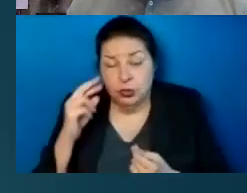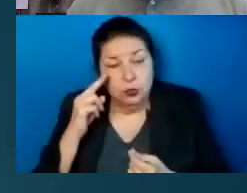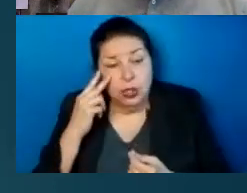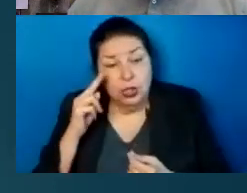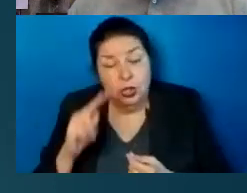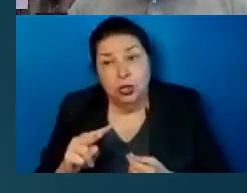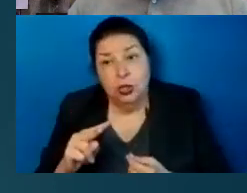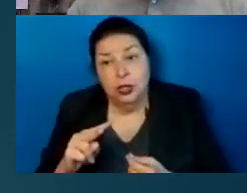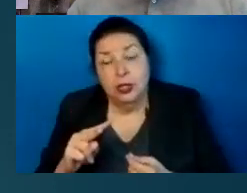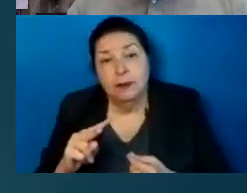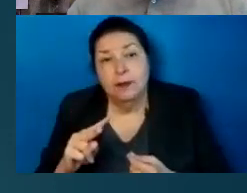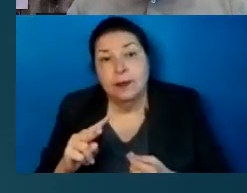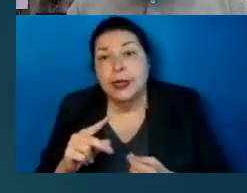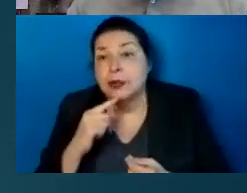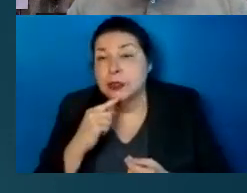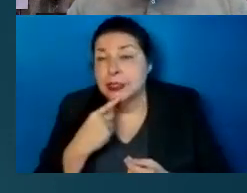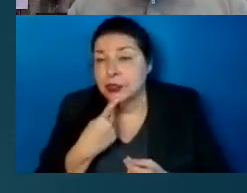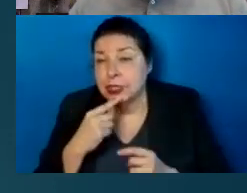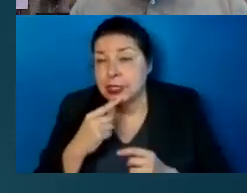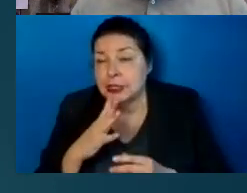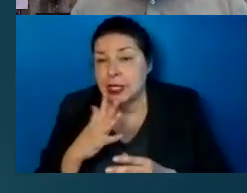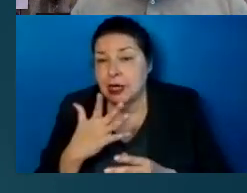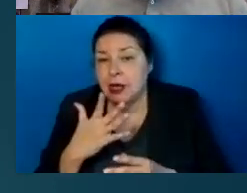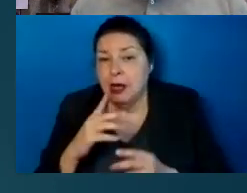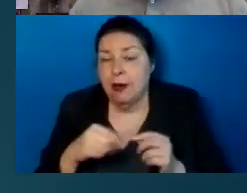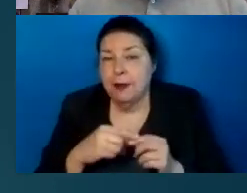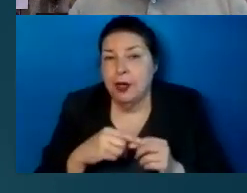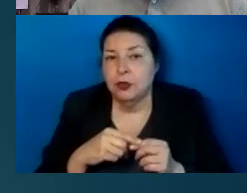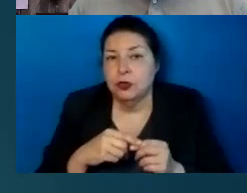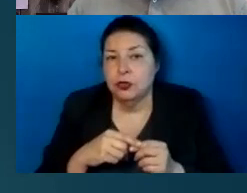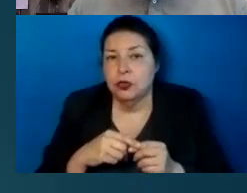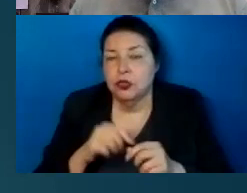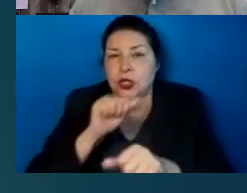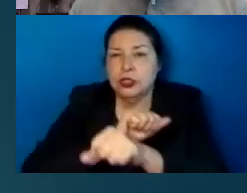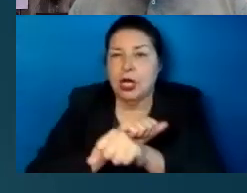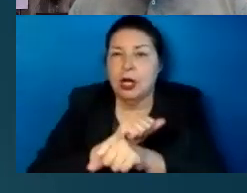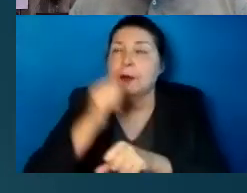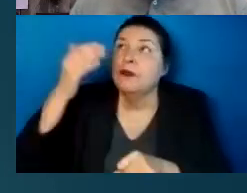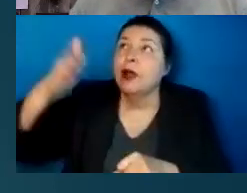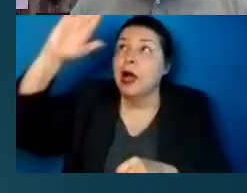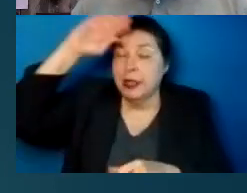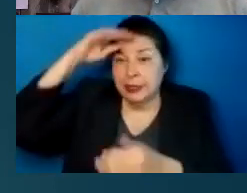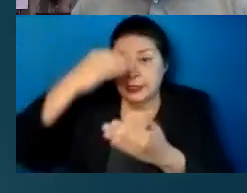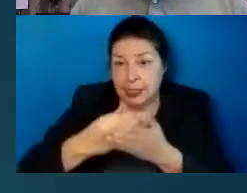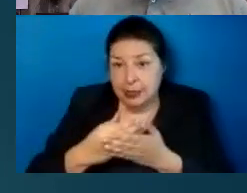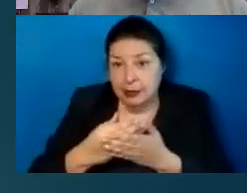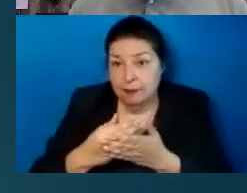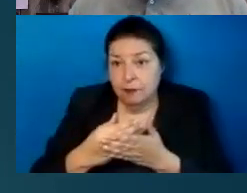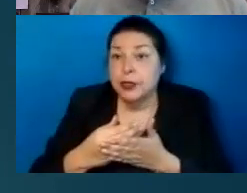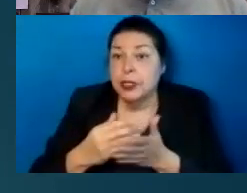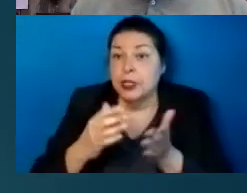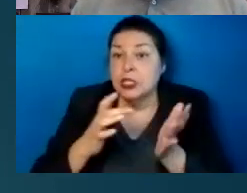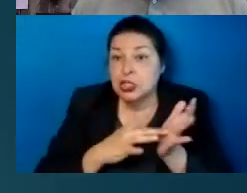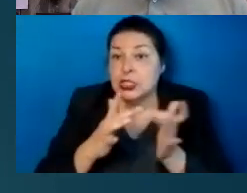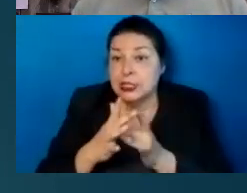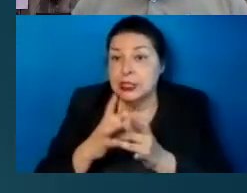seriously the role of God the Son being Jesus the